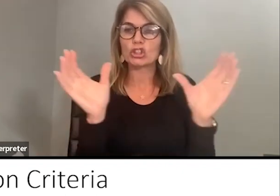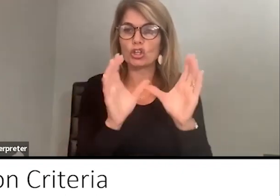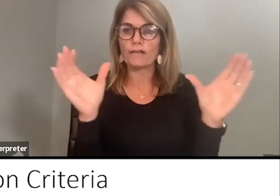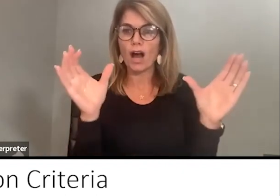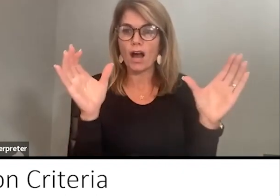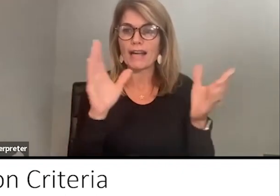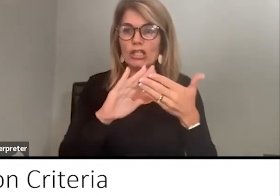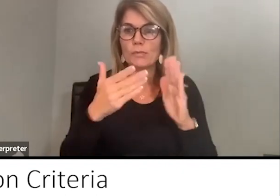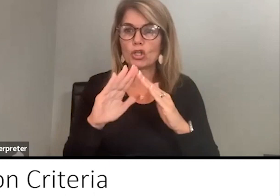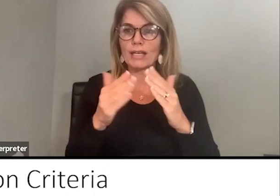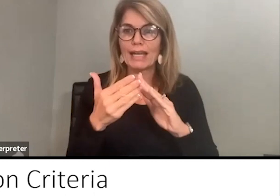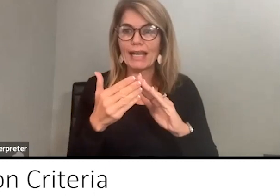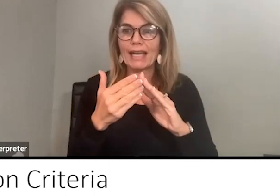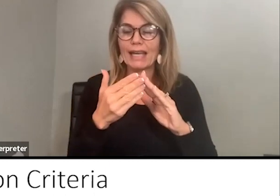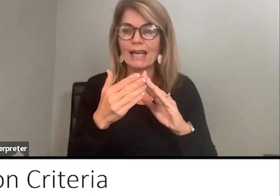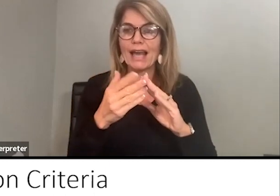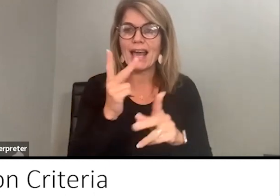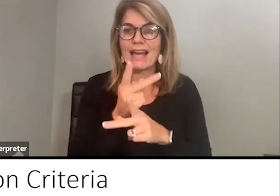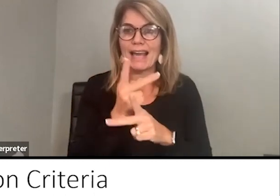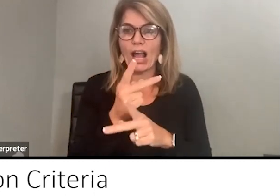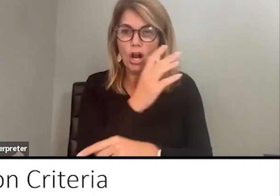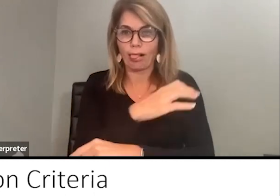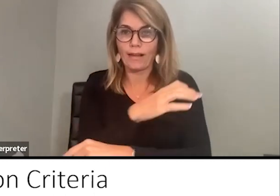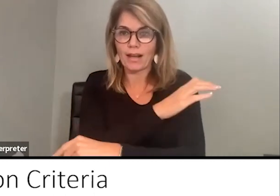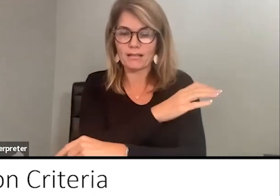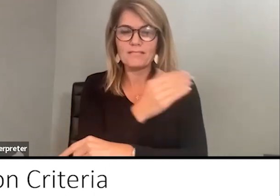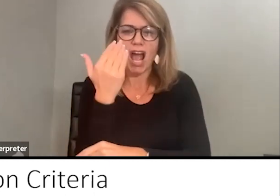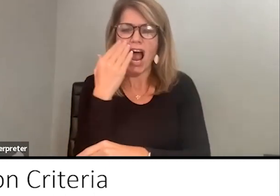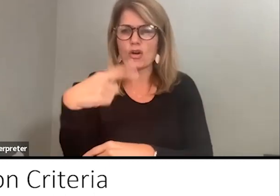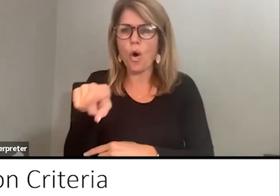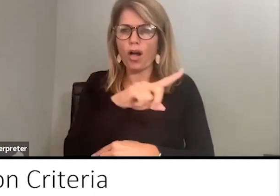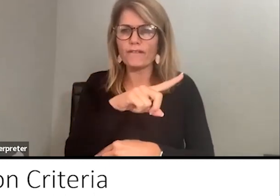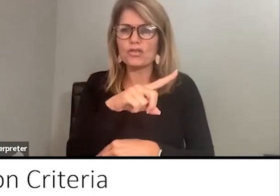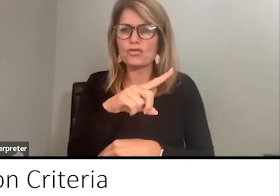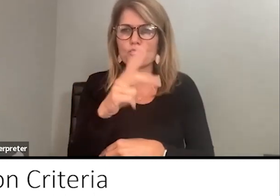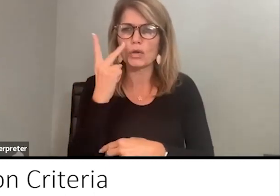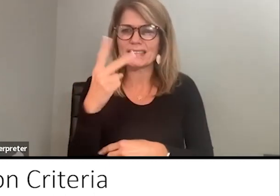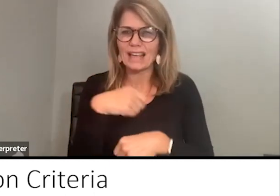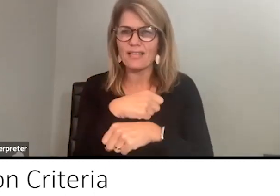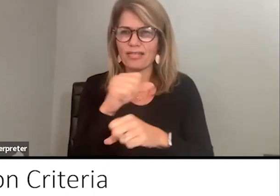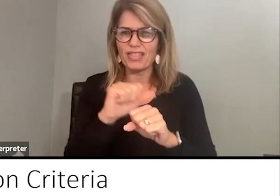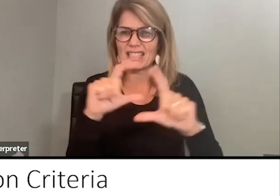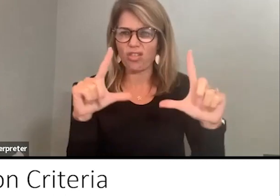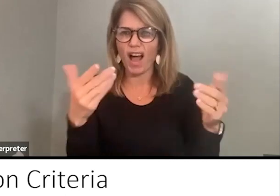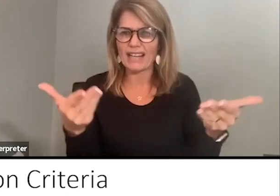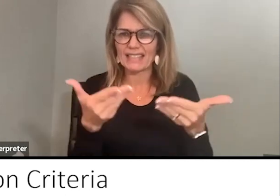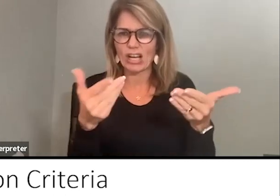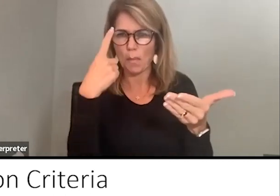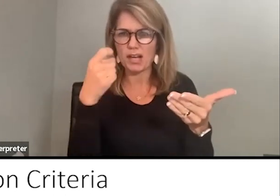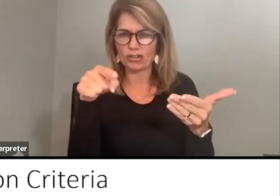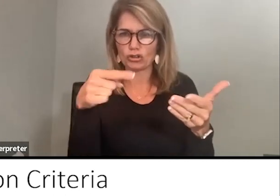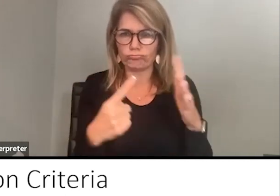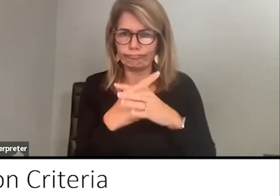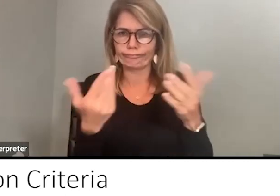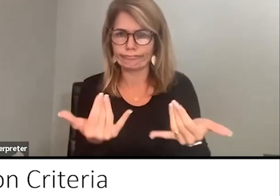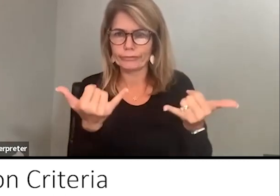Health Clinic, a series of programs. I know you'll have access to these slides as a part of your attendance today, so I'm not going to go over the details of these slides, but what I did